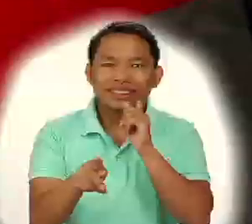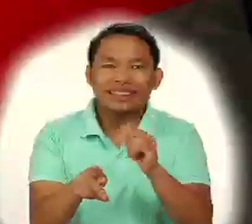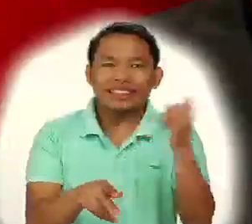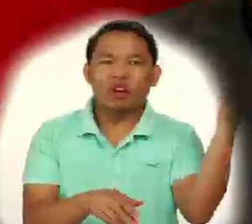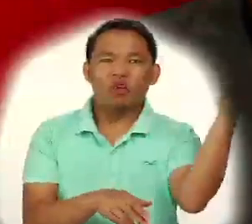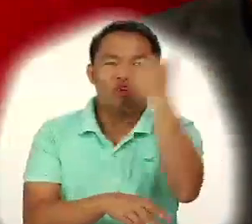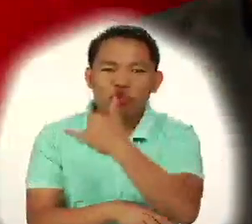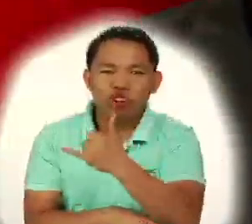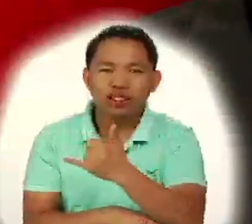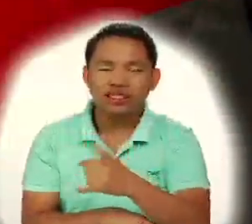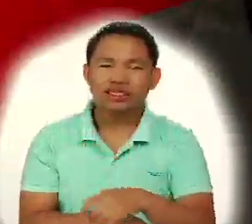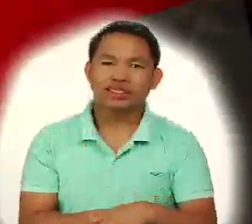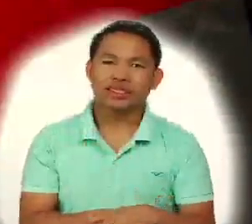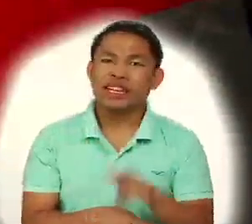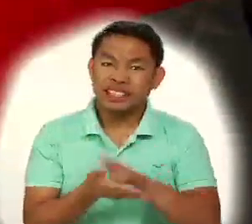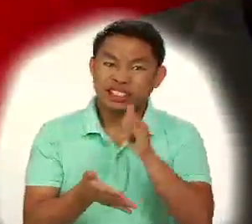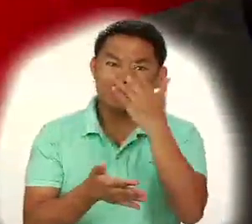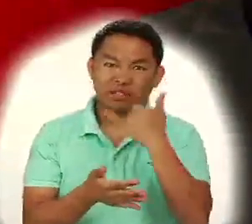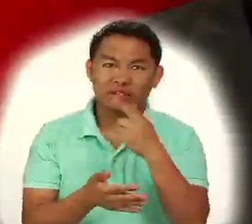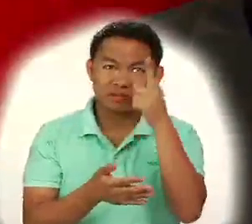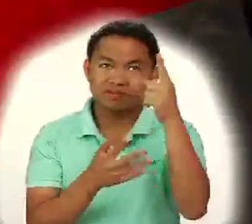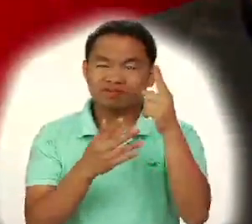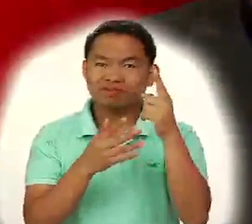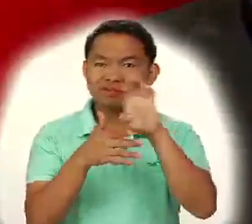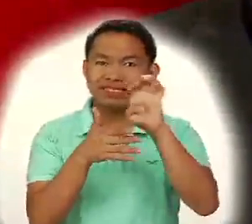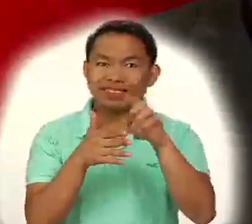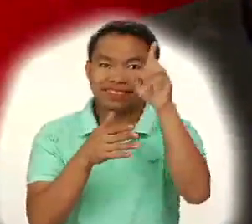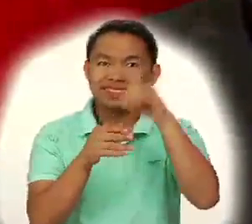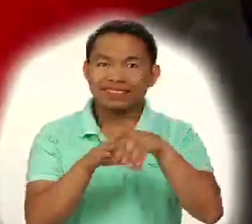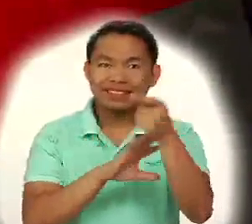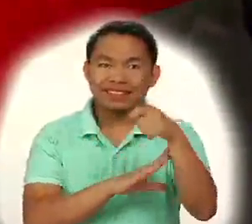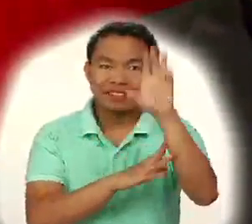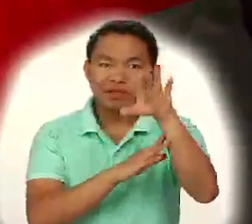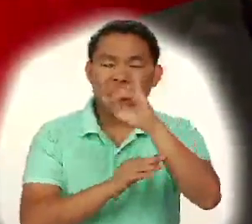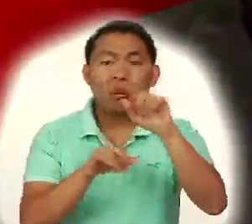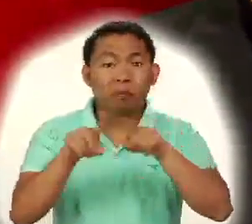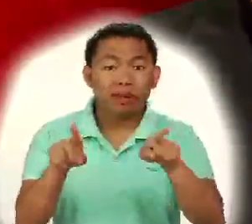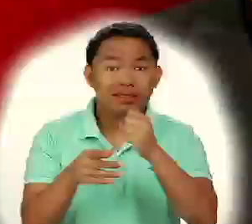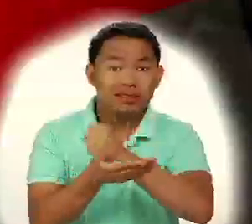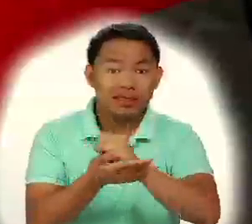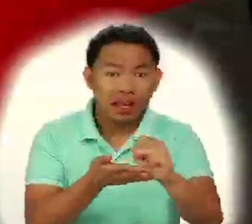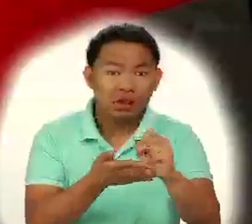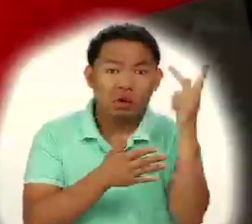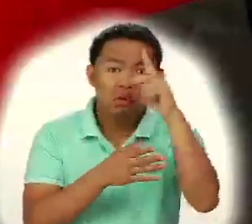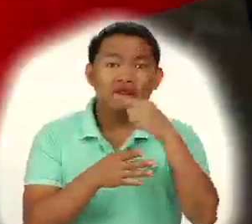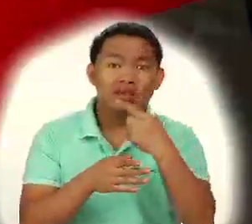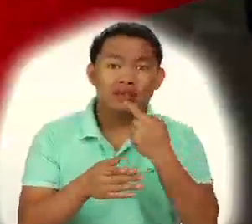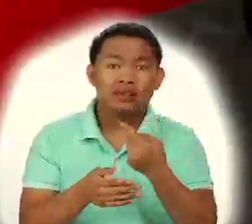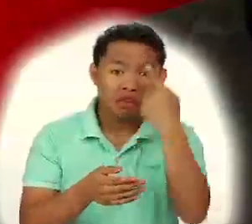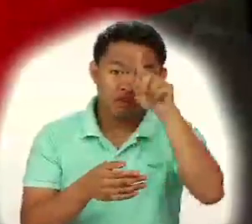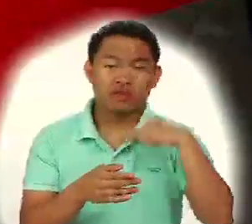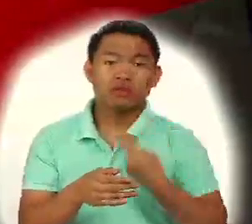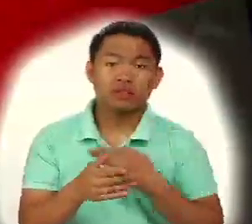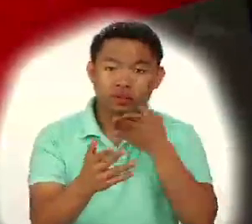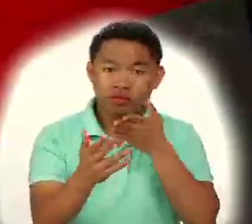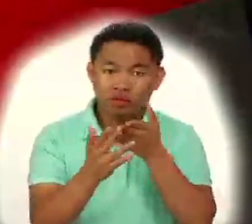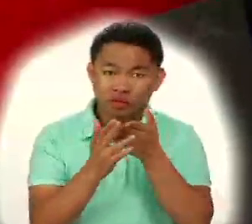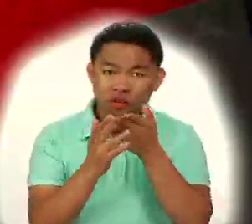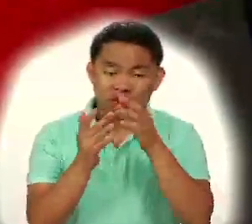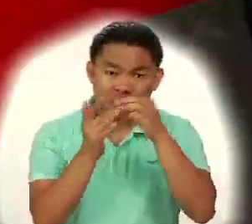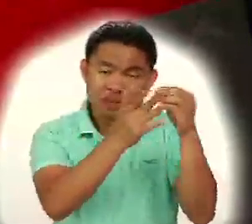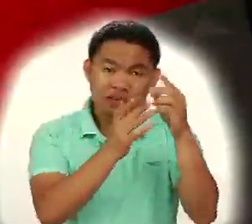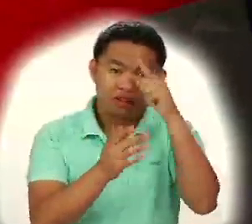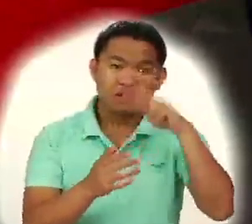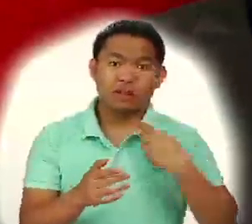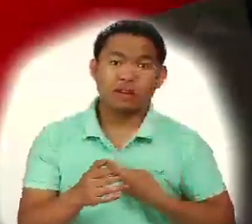plainly foolish. That's why he ended up on the cross. But St. Paul says, for us, and this is true especially